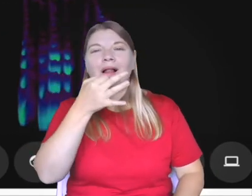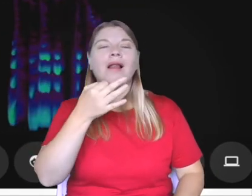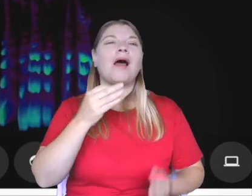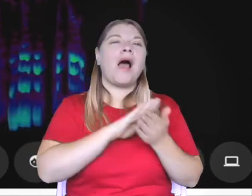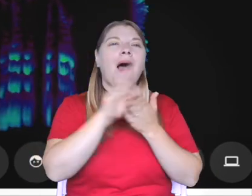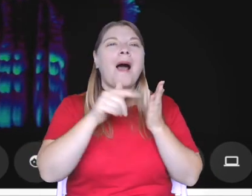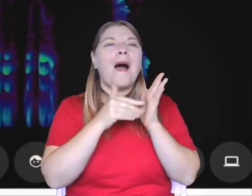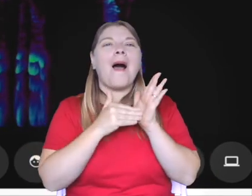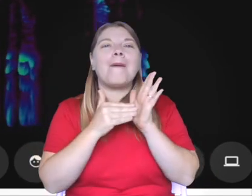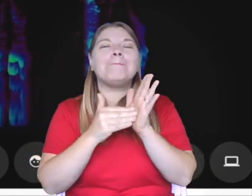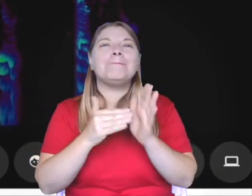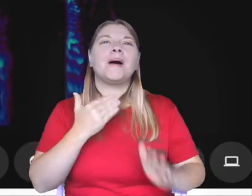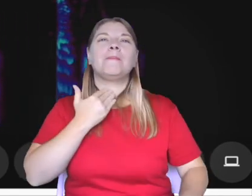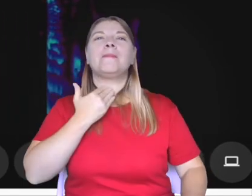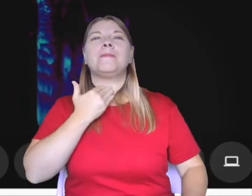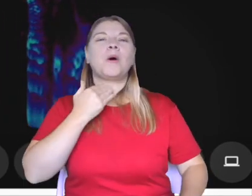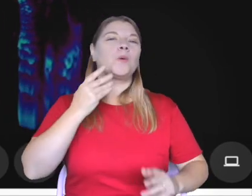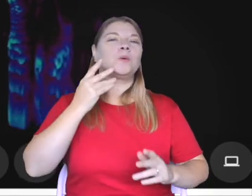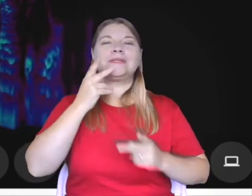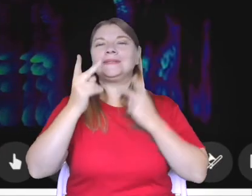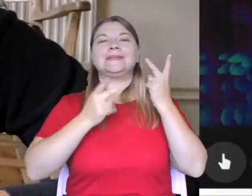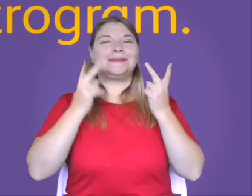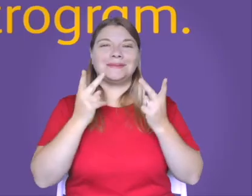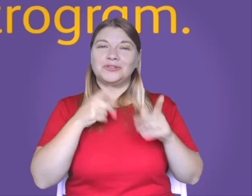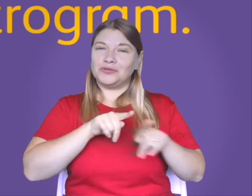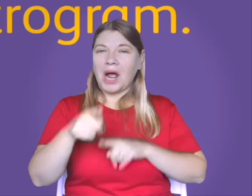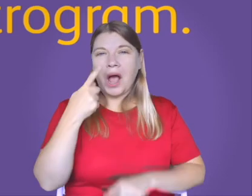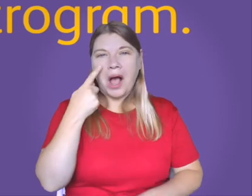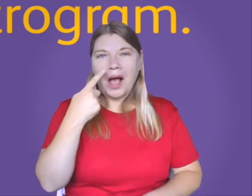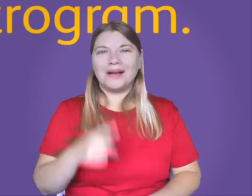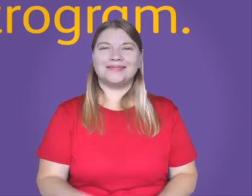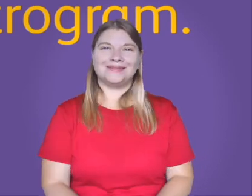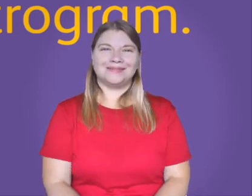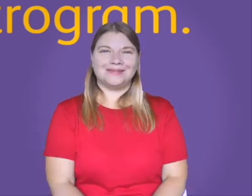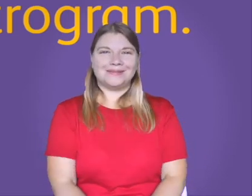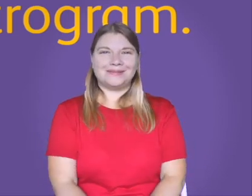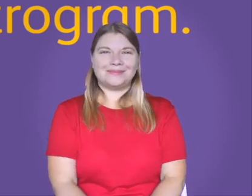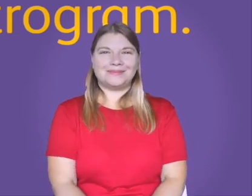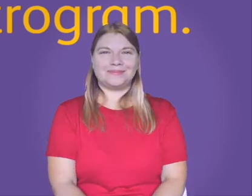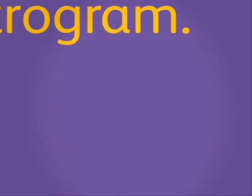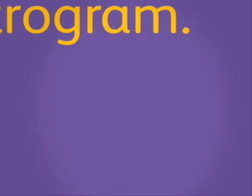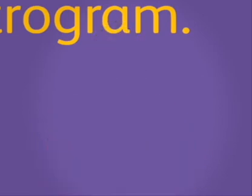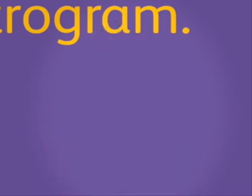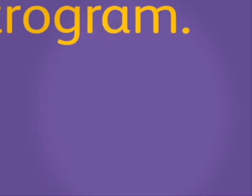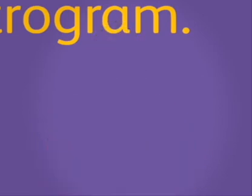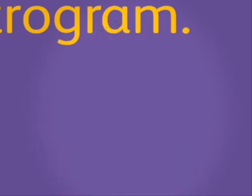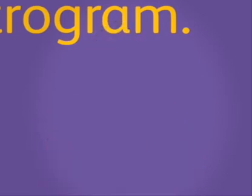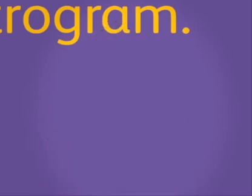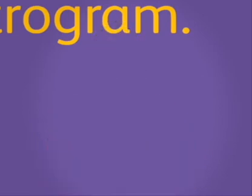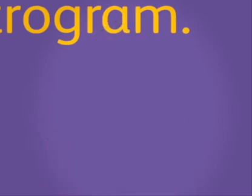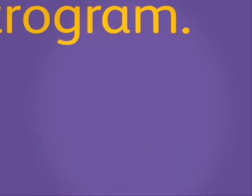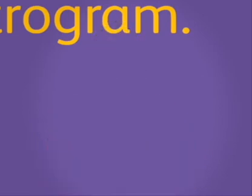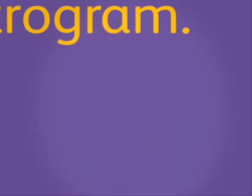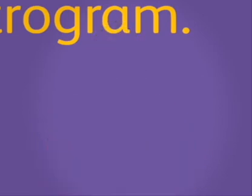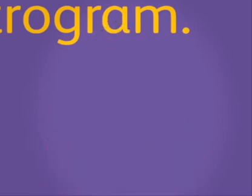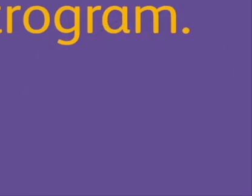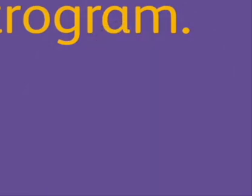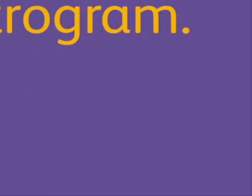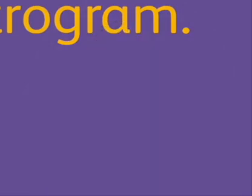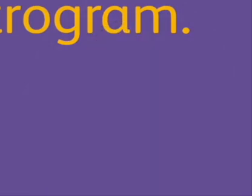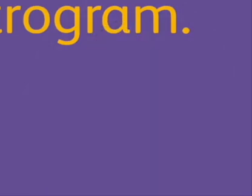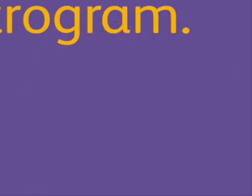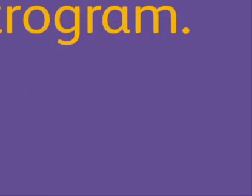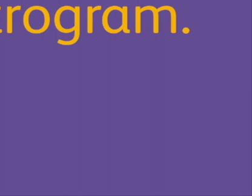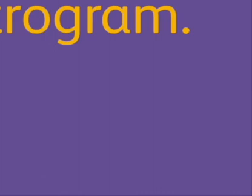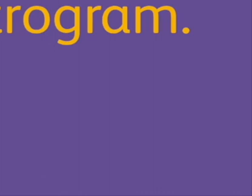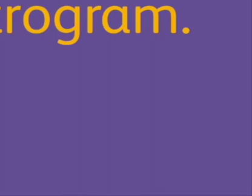or sounds with your voice. Whistle, hum, and sing while watching the spectrogram.